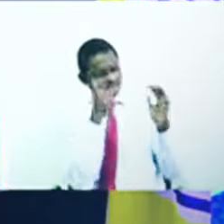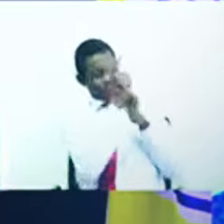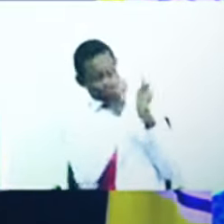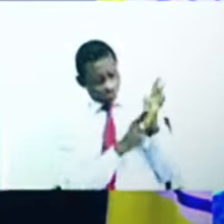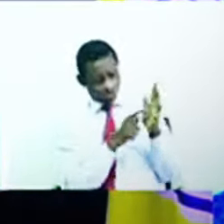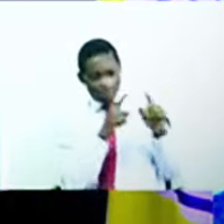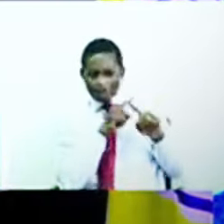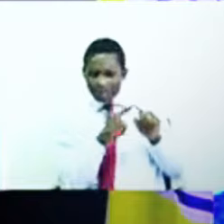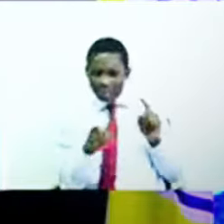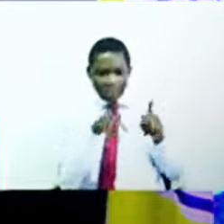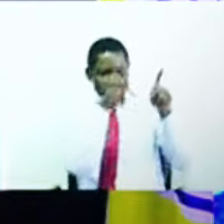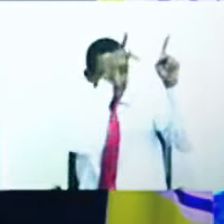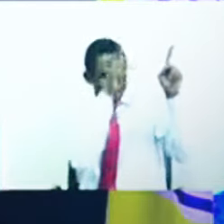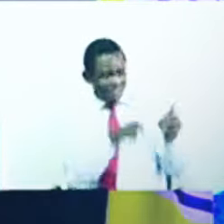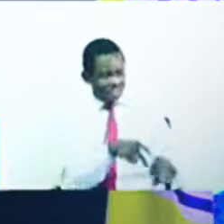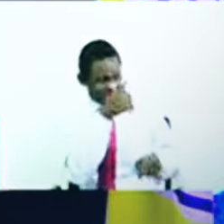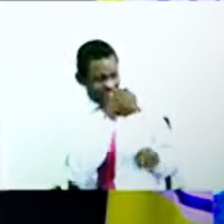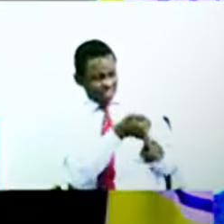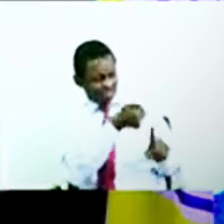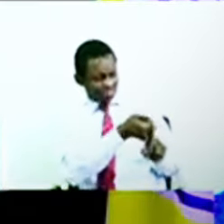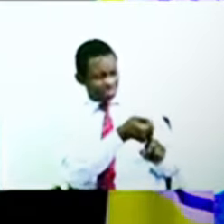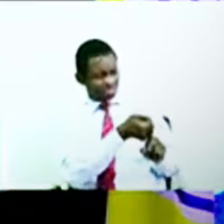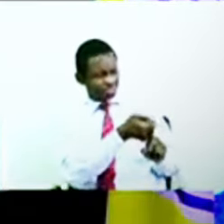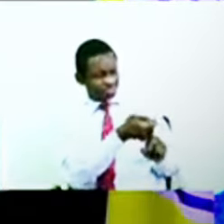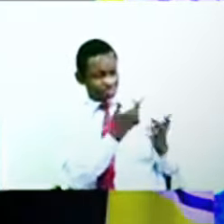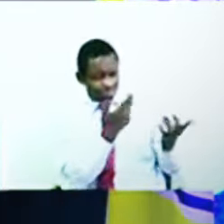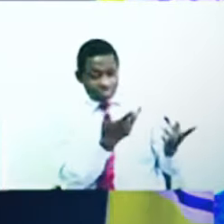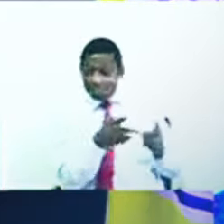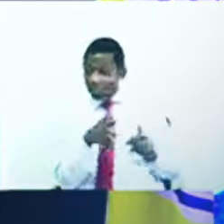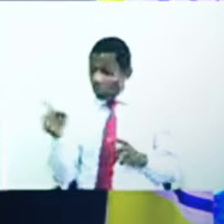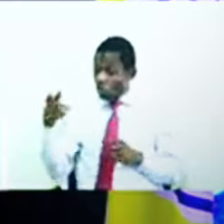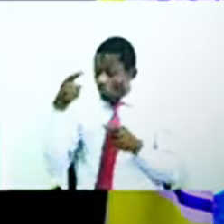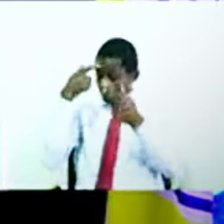the slave being on the plantation.